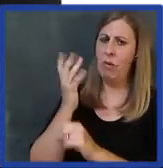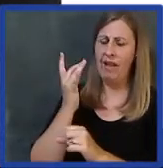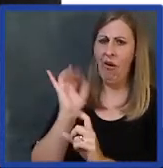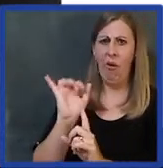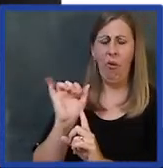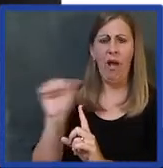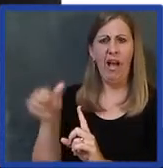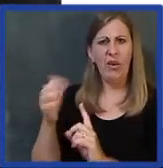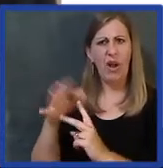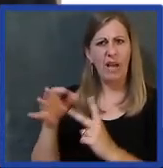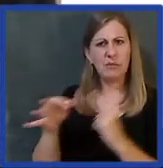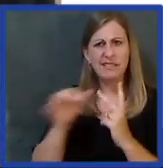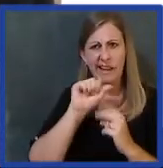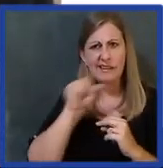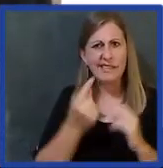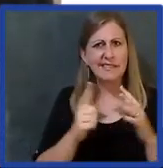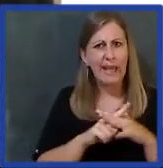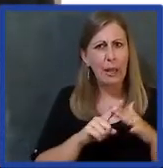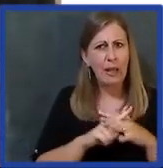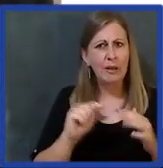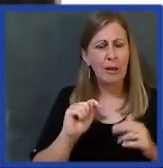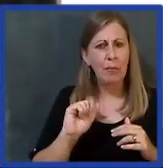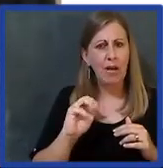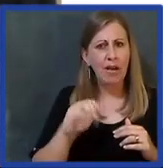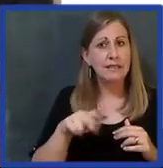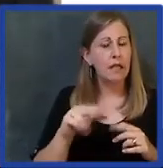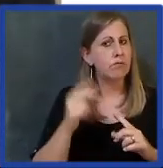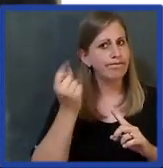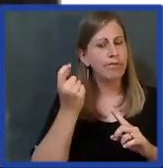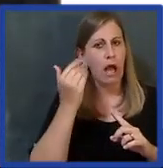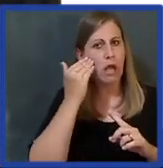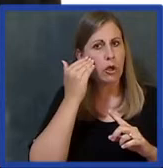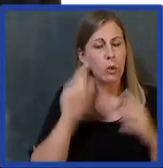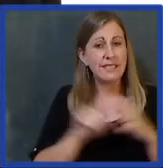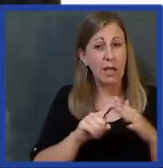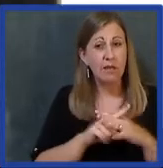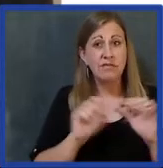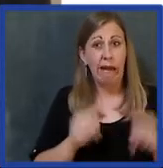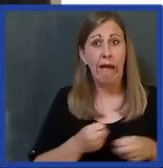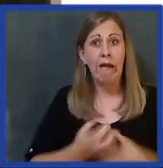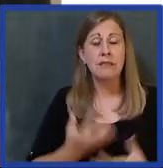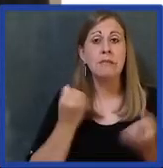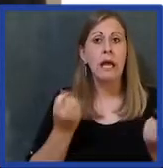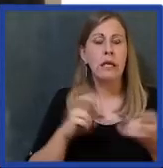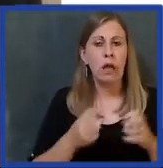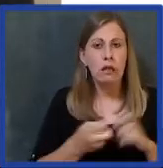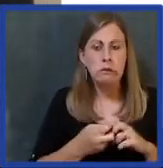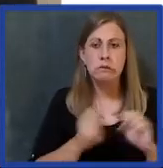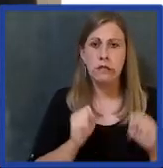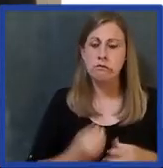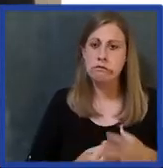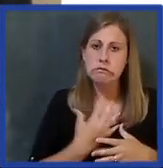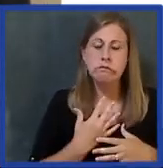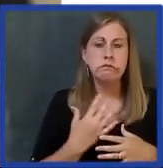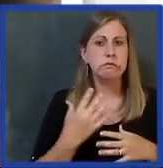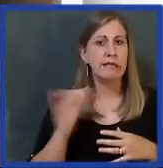opposed to tampons, which I knew caused so many different issues from toxicity just to overall body